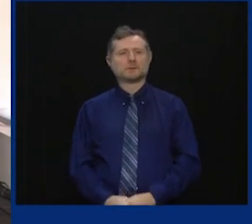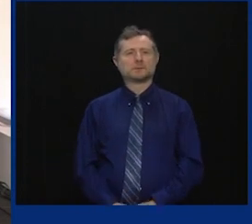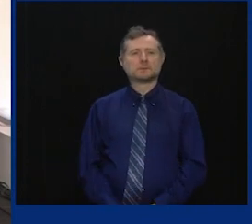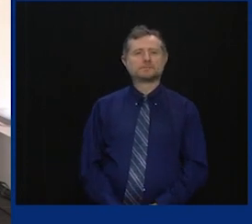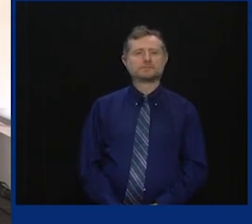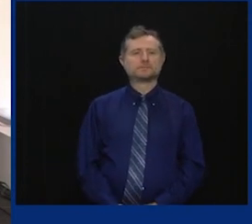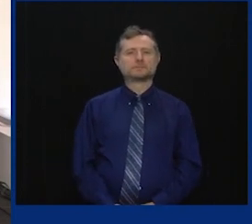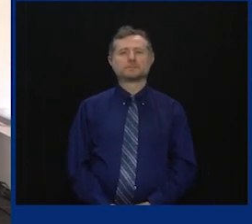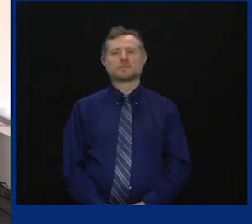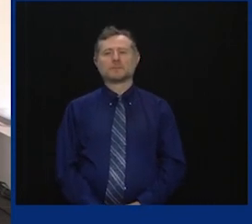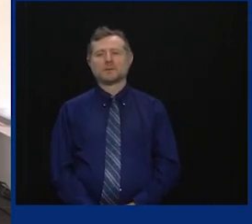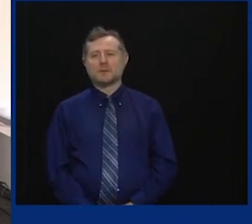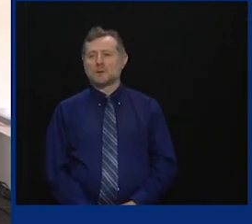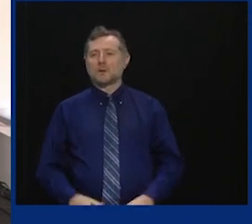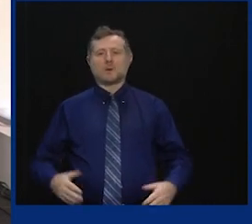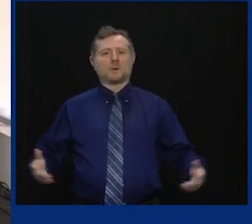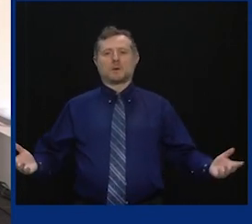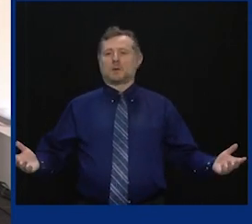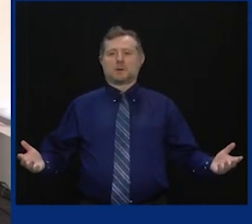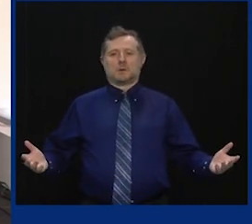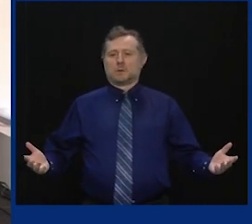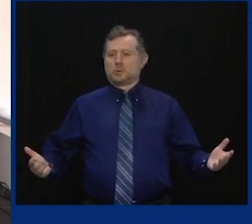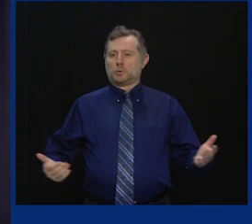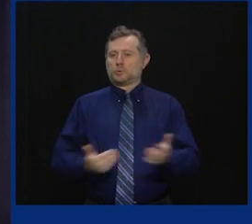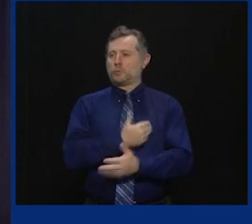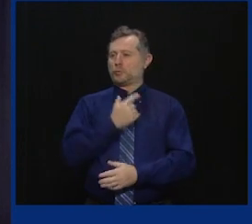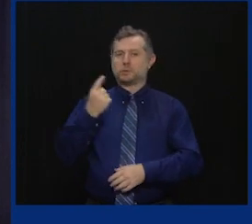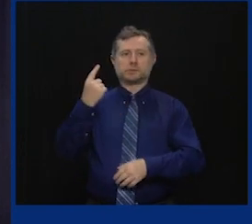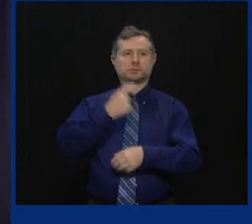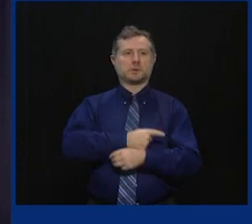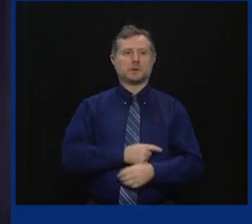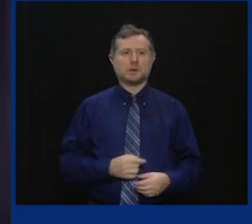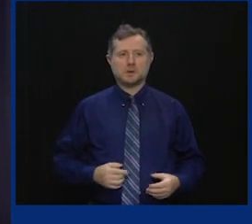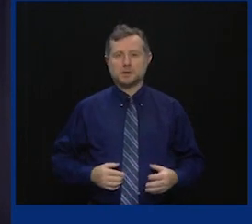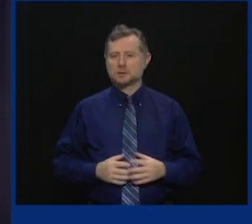Well, it's a new day in New York.